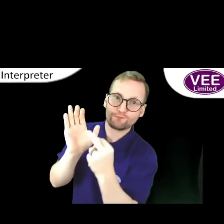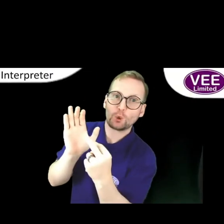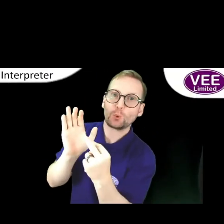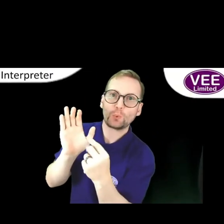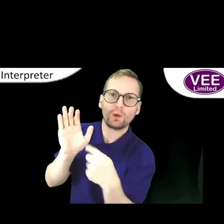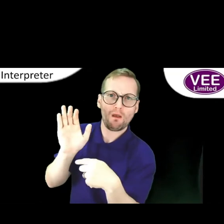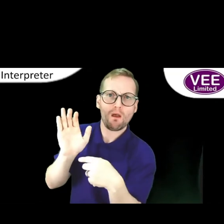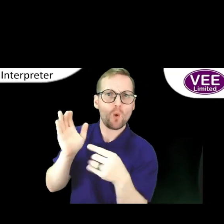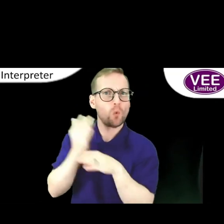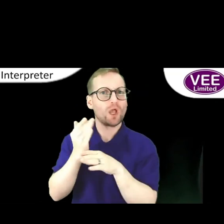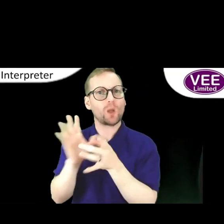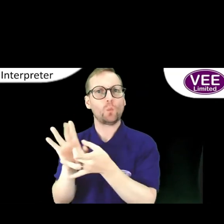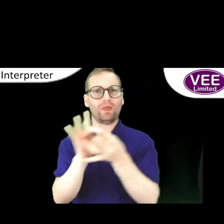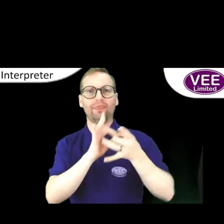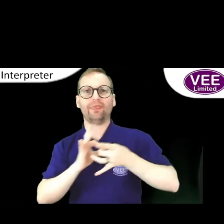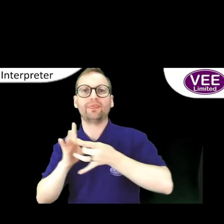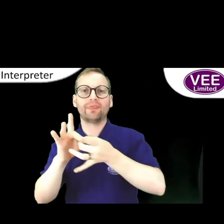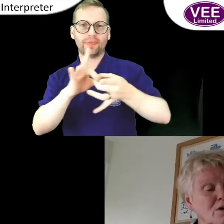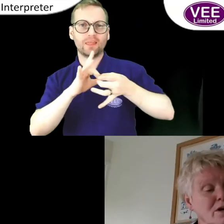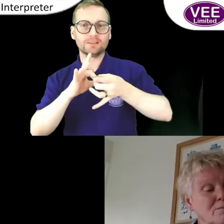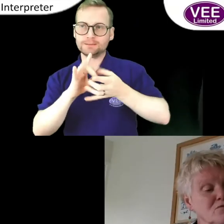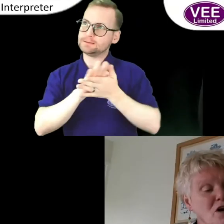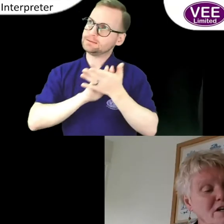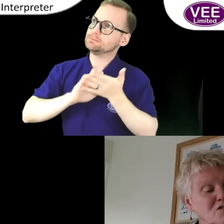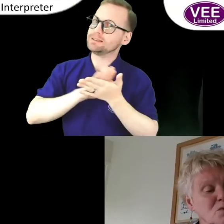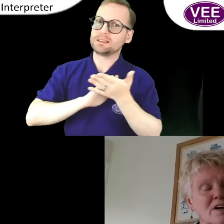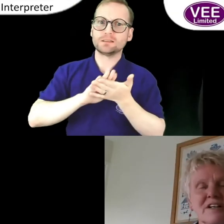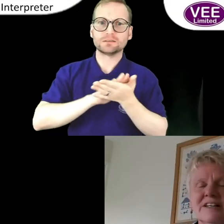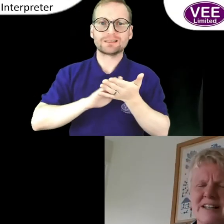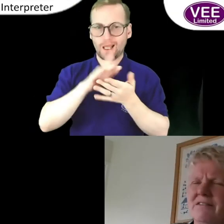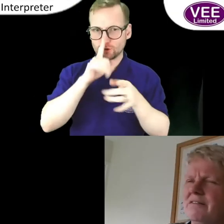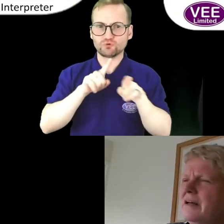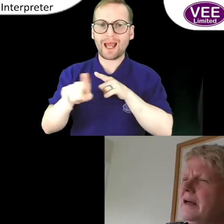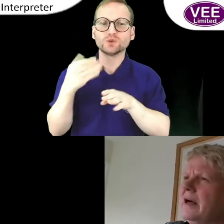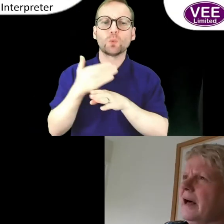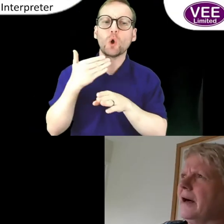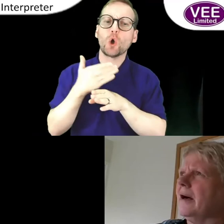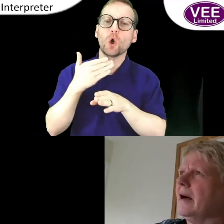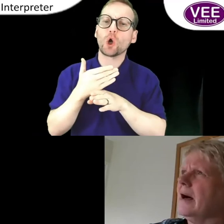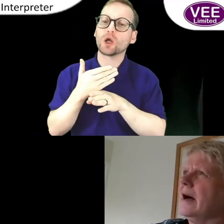working with you, and to try to work a little